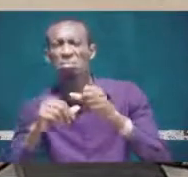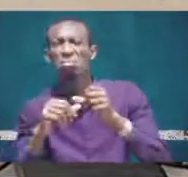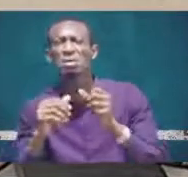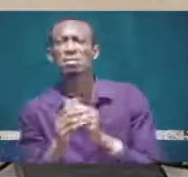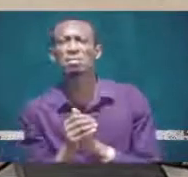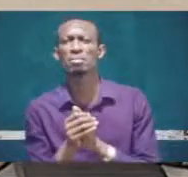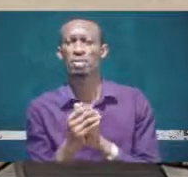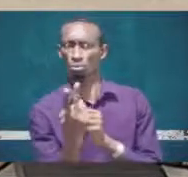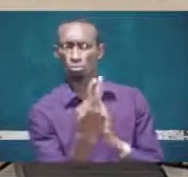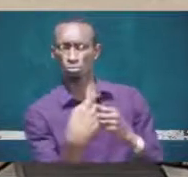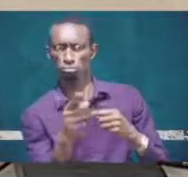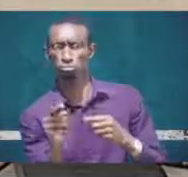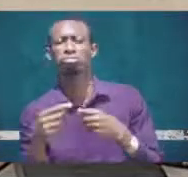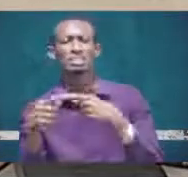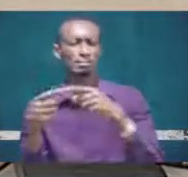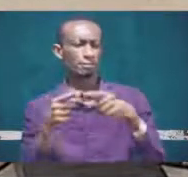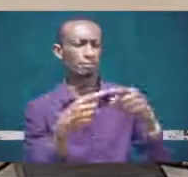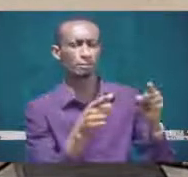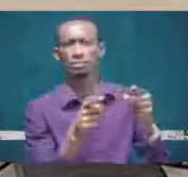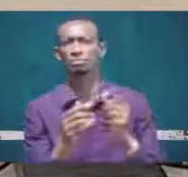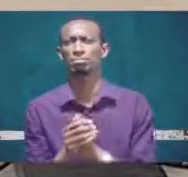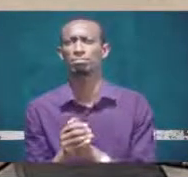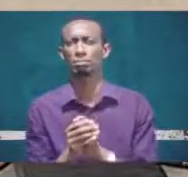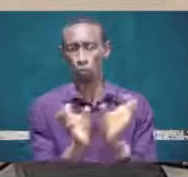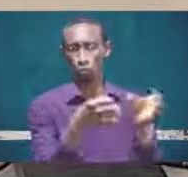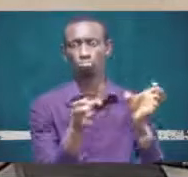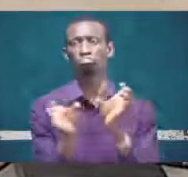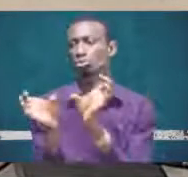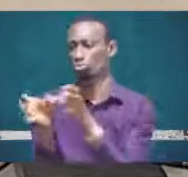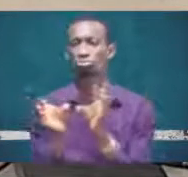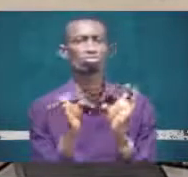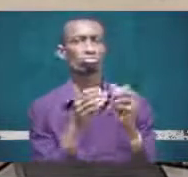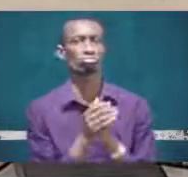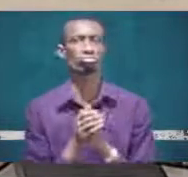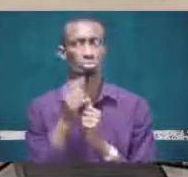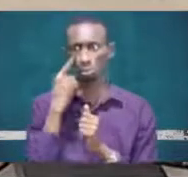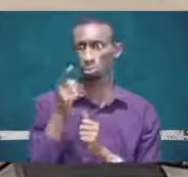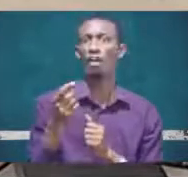other 2 different types of tissues, which you have